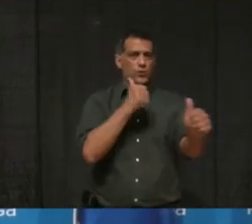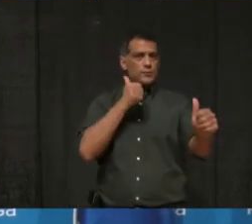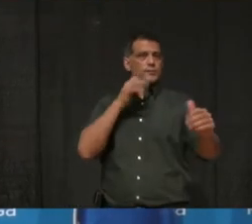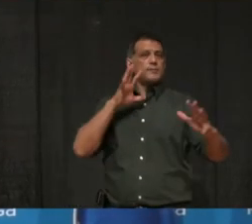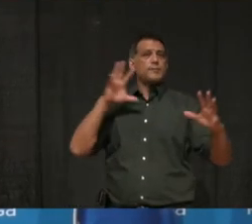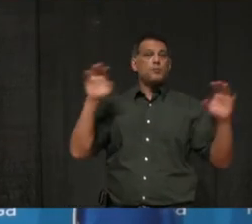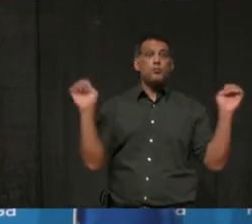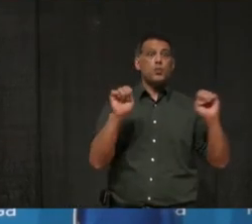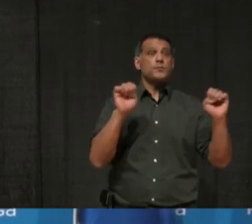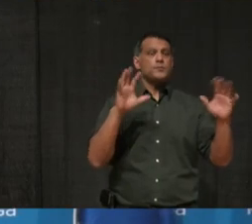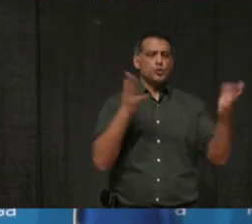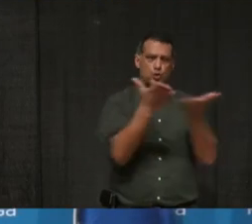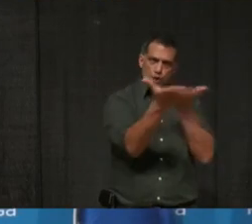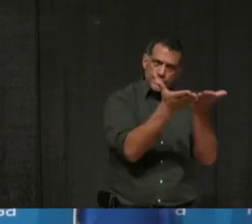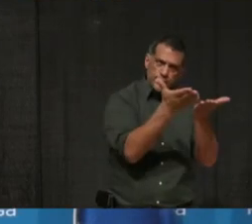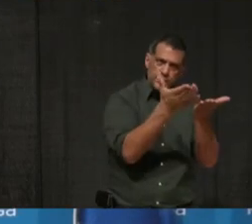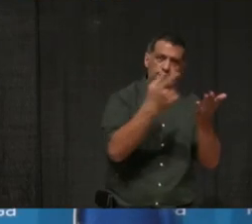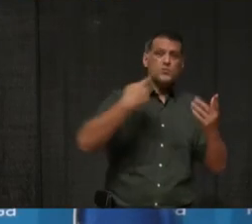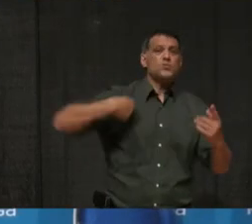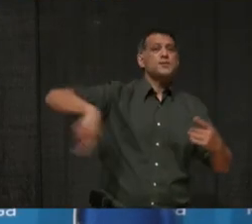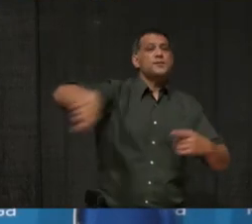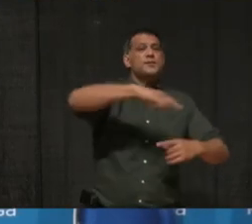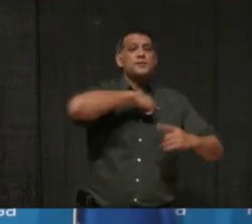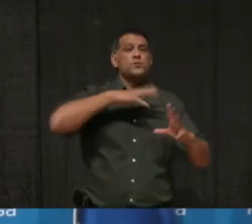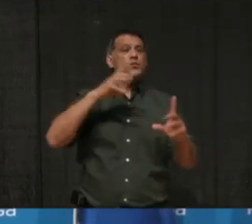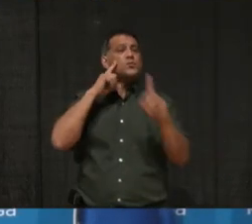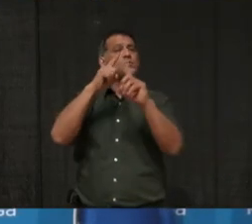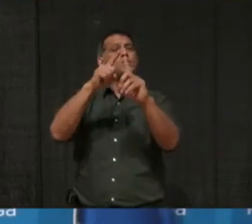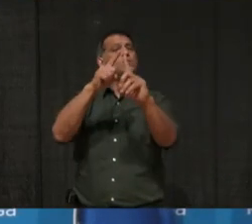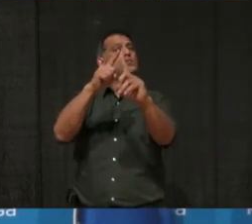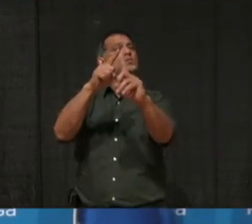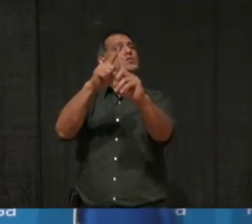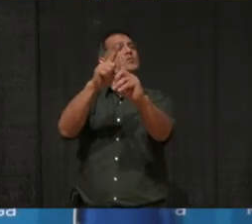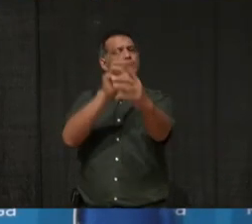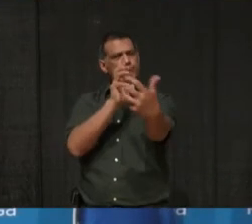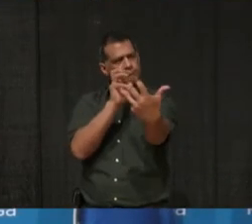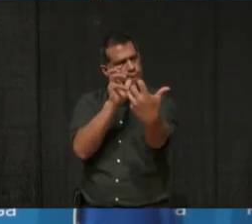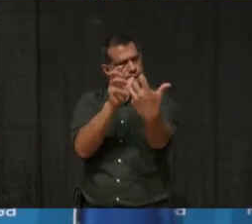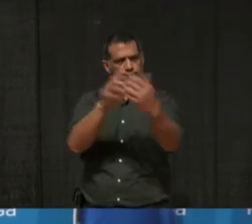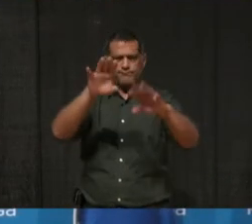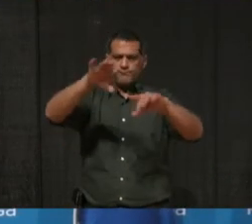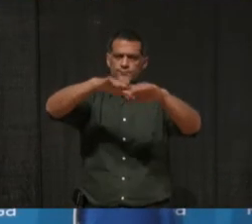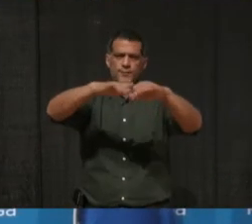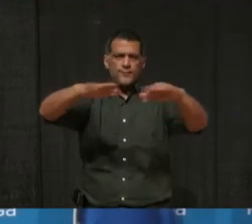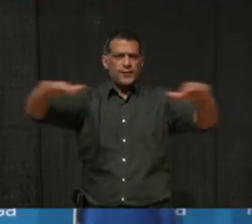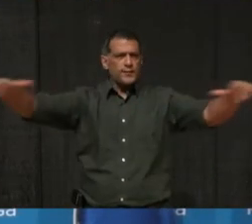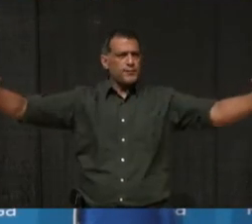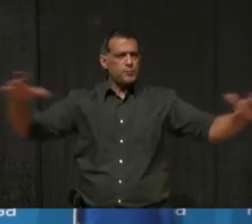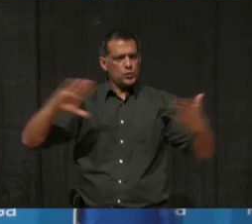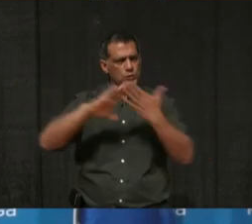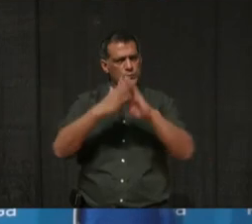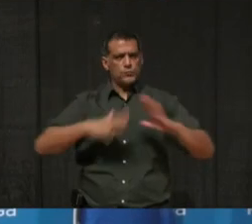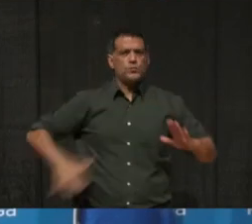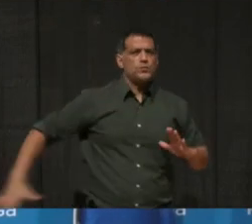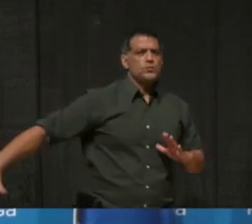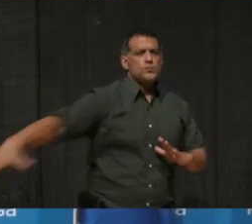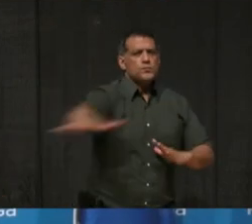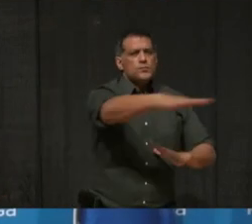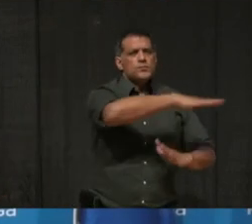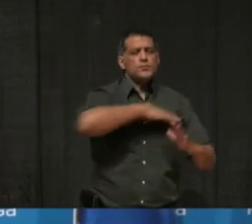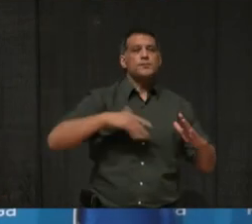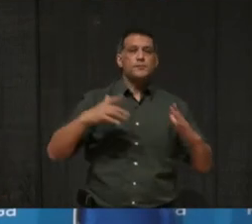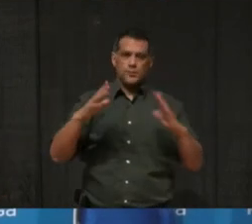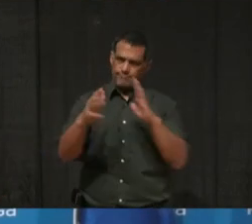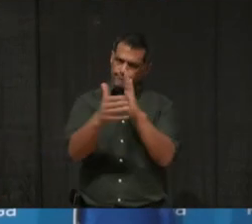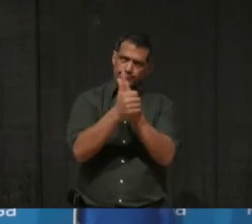services, and we strive to meet the current and evolving diverse needs of our city. Our highly trained and skilled